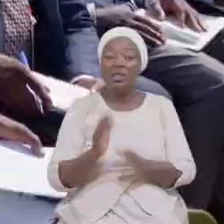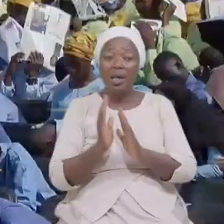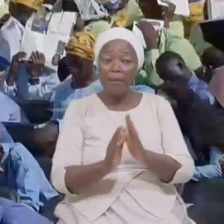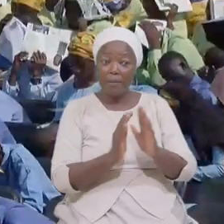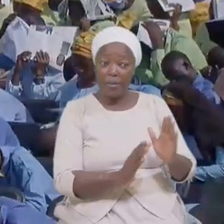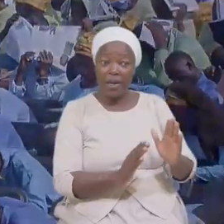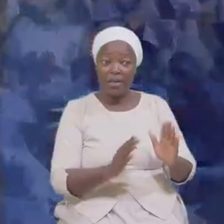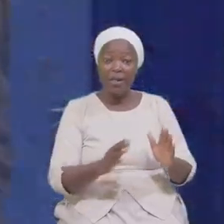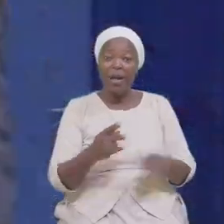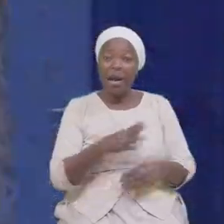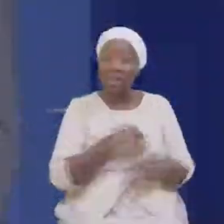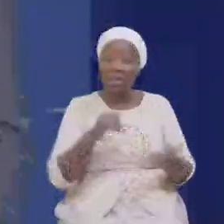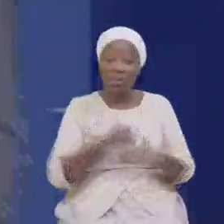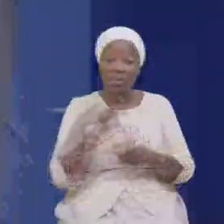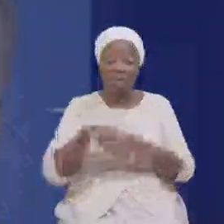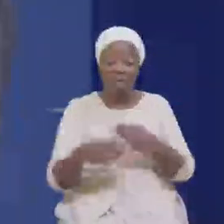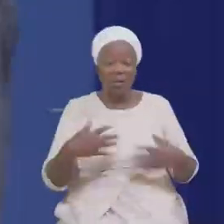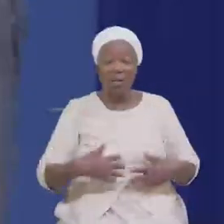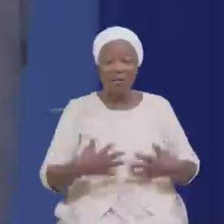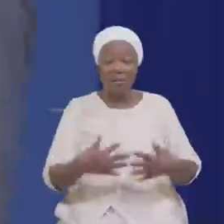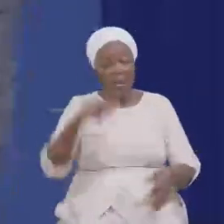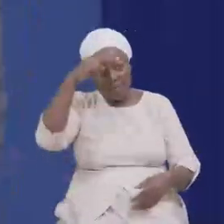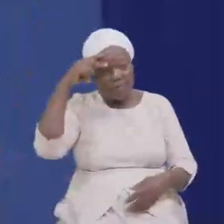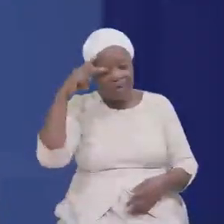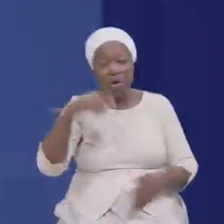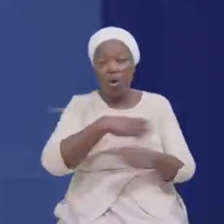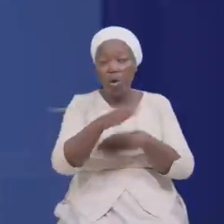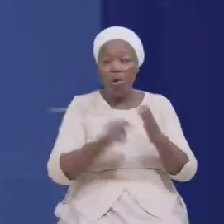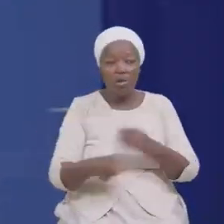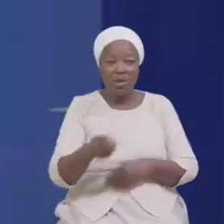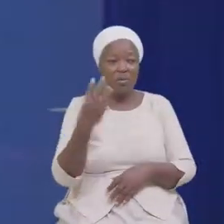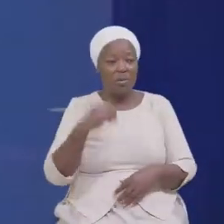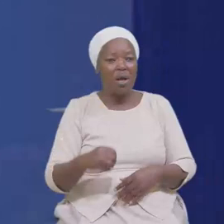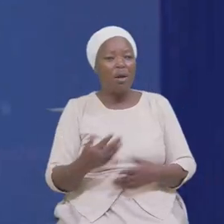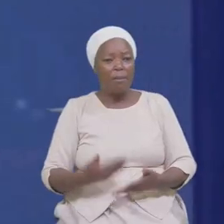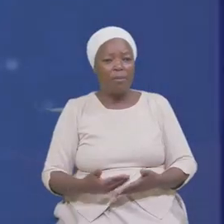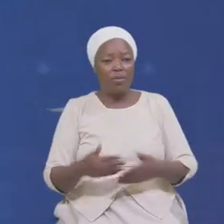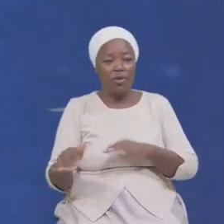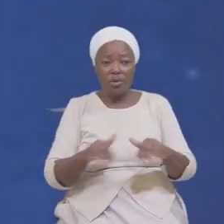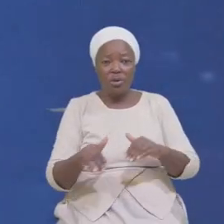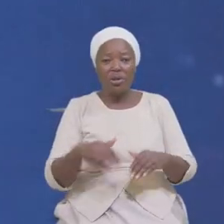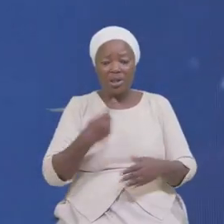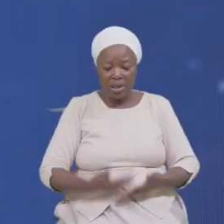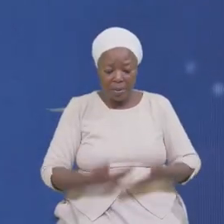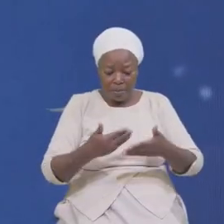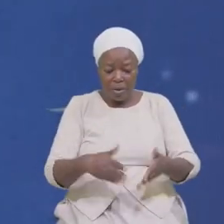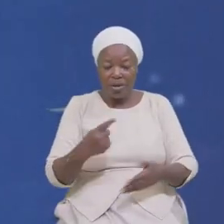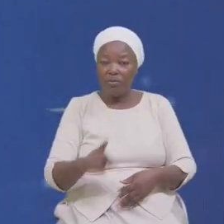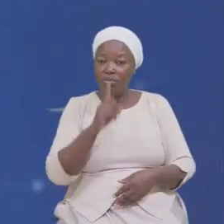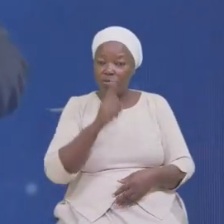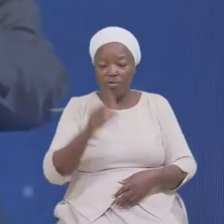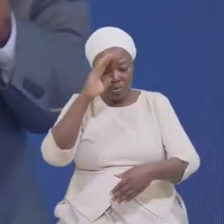virgin, all this was done, the birth of the very Son of God, all this was